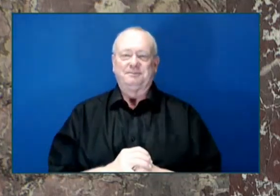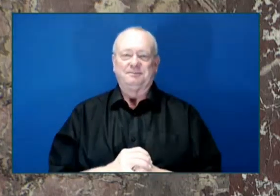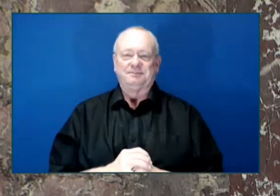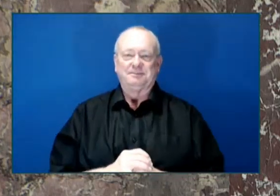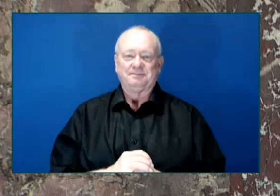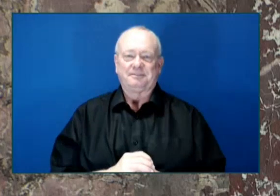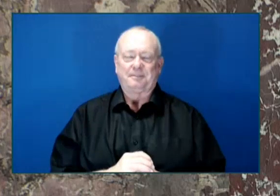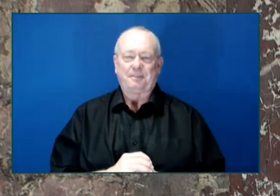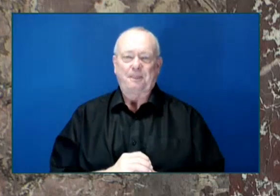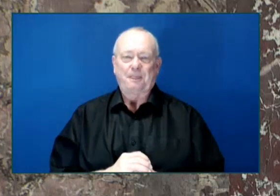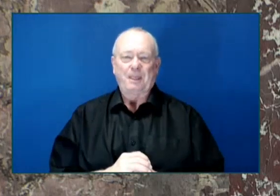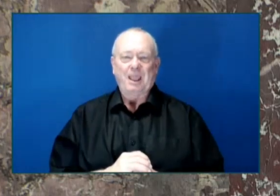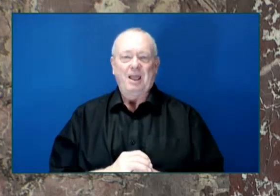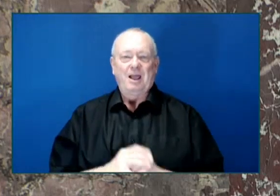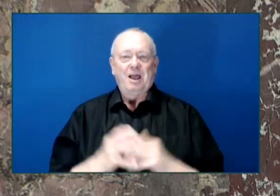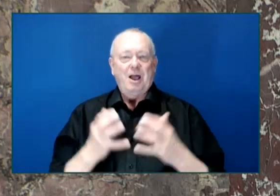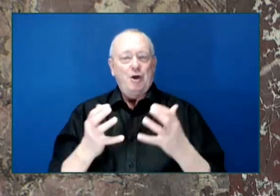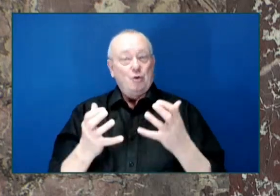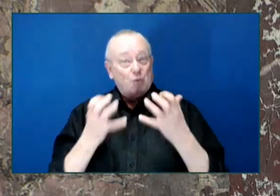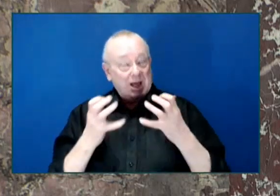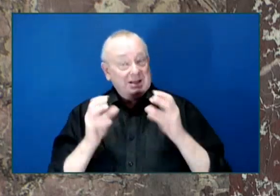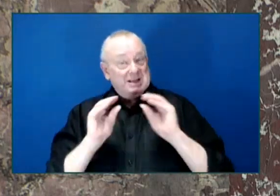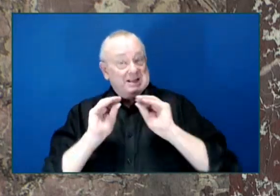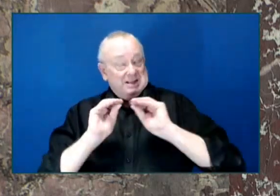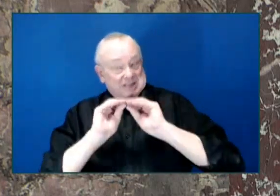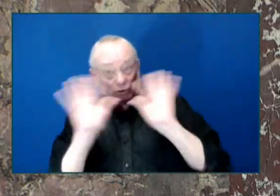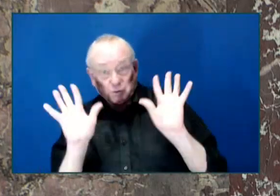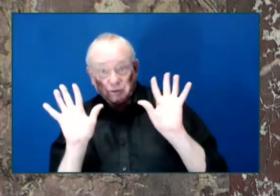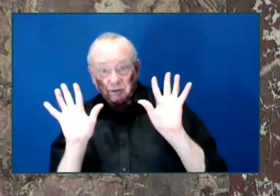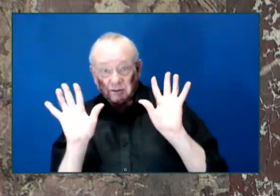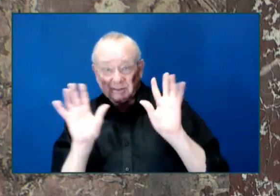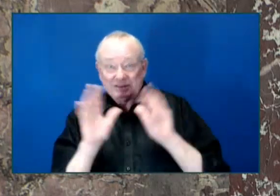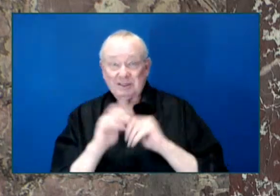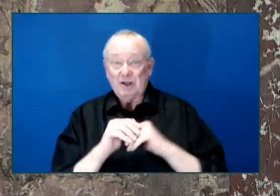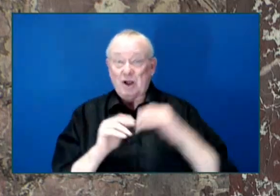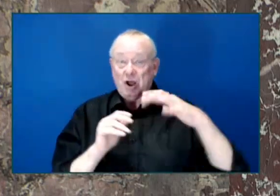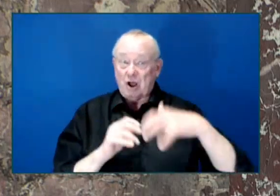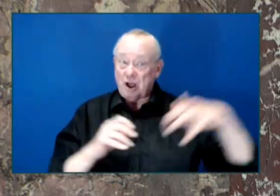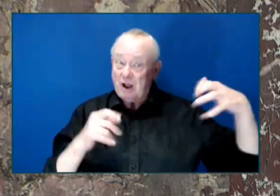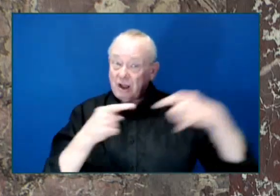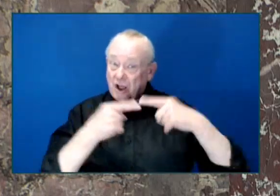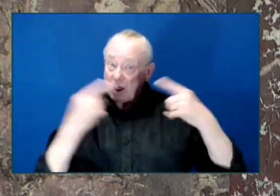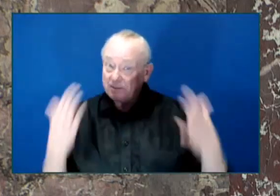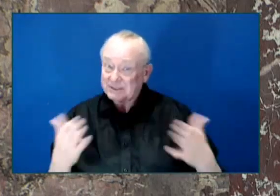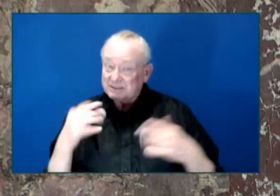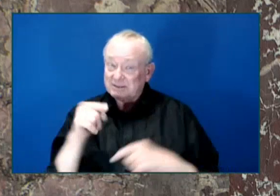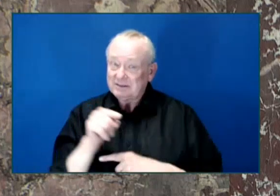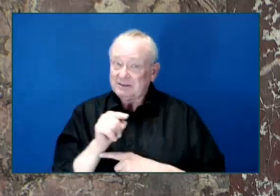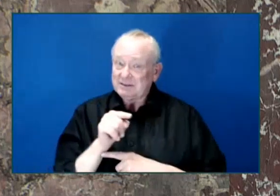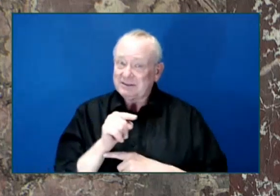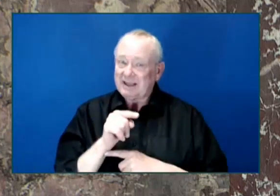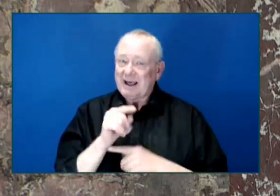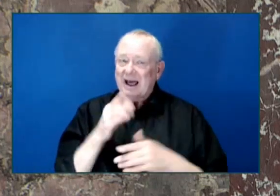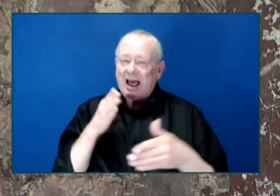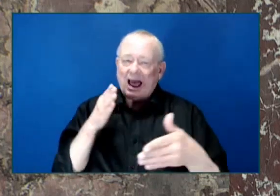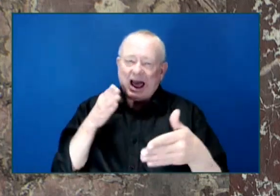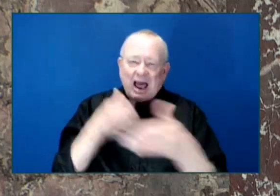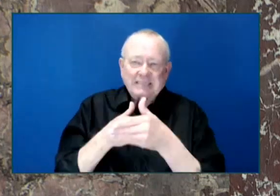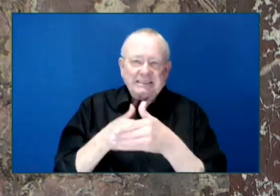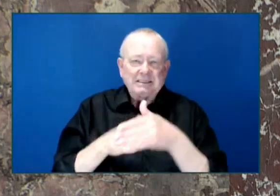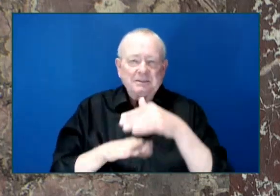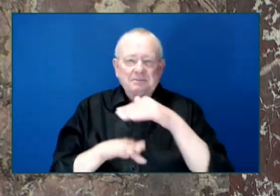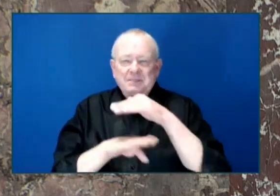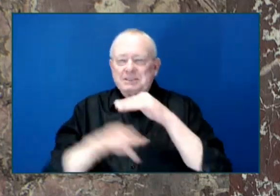position, to have the opposition standing against basic ideas like allowing someone that has a single family home to